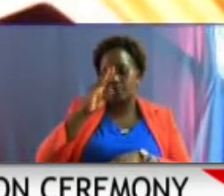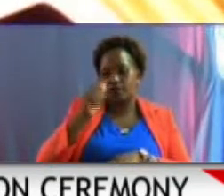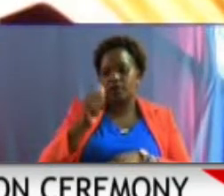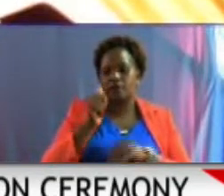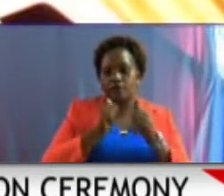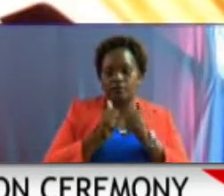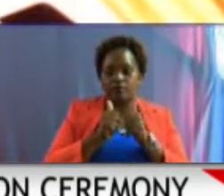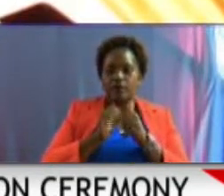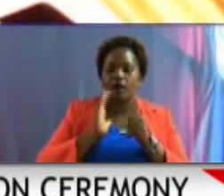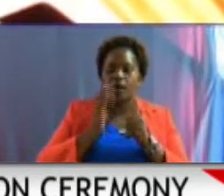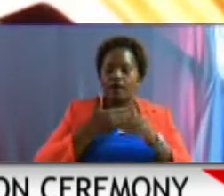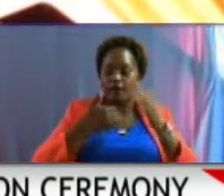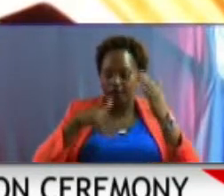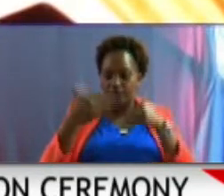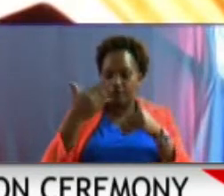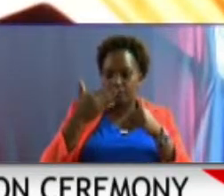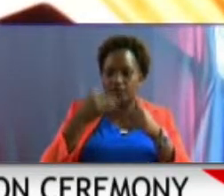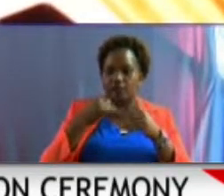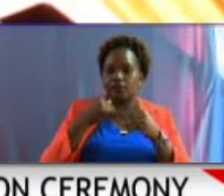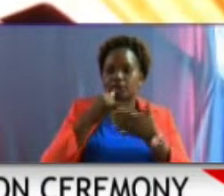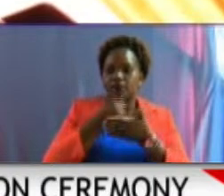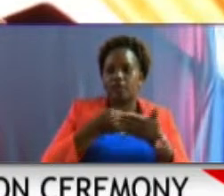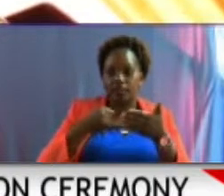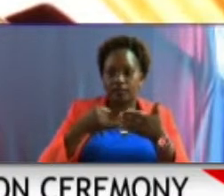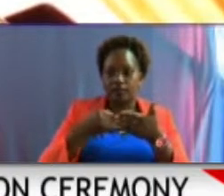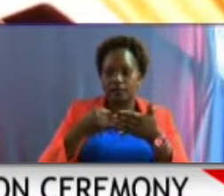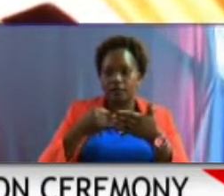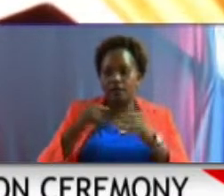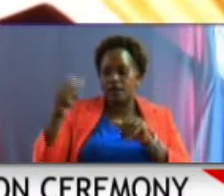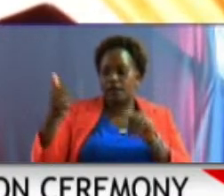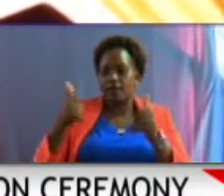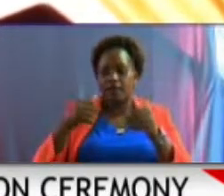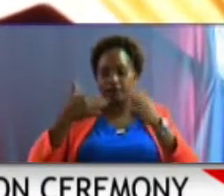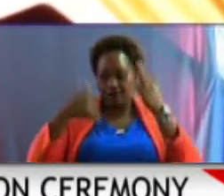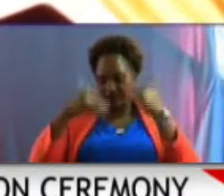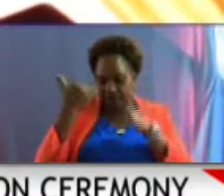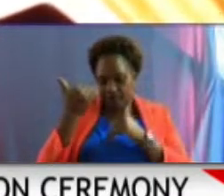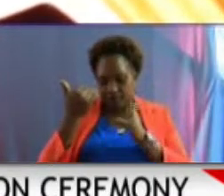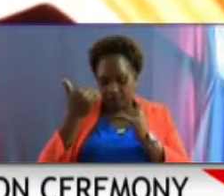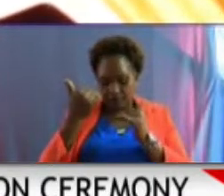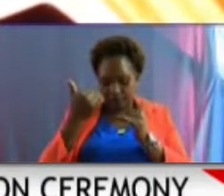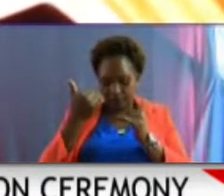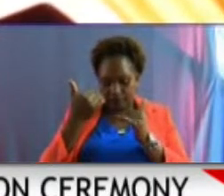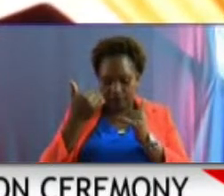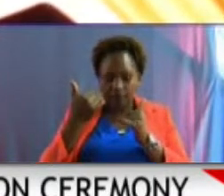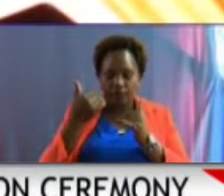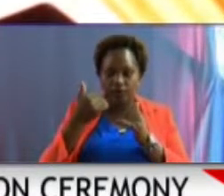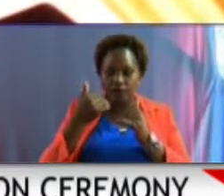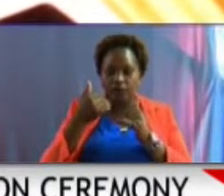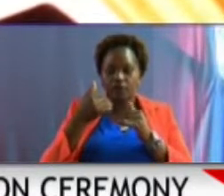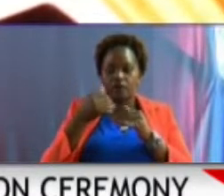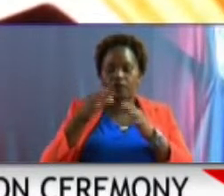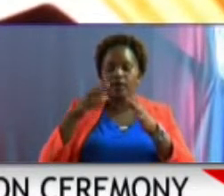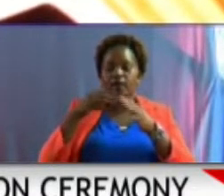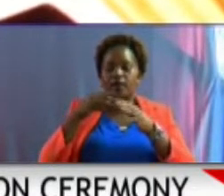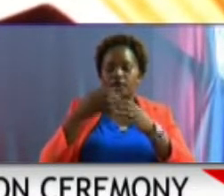which our university signed along other universities with the trade unions.